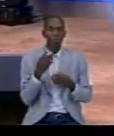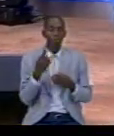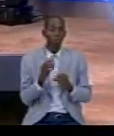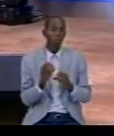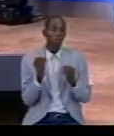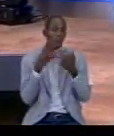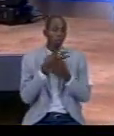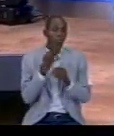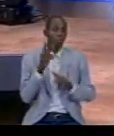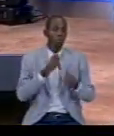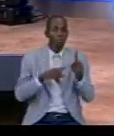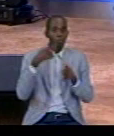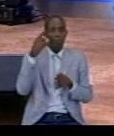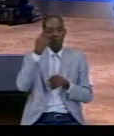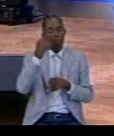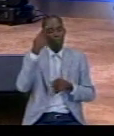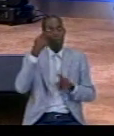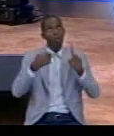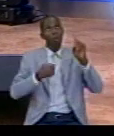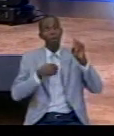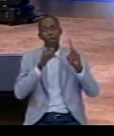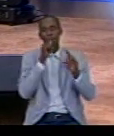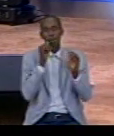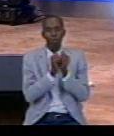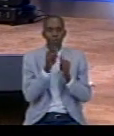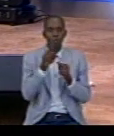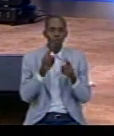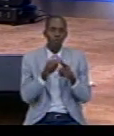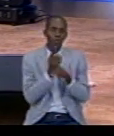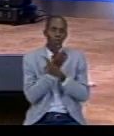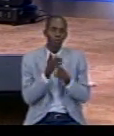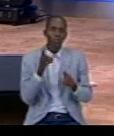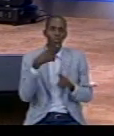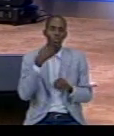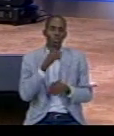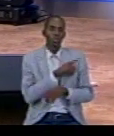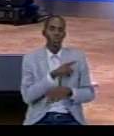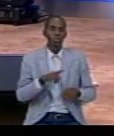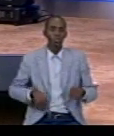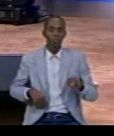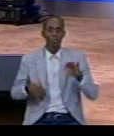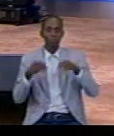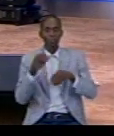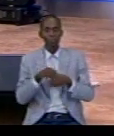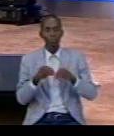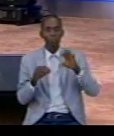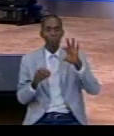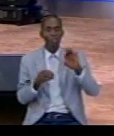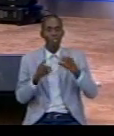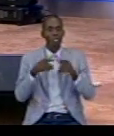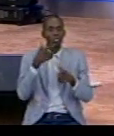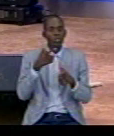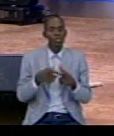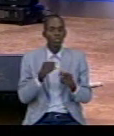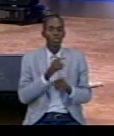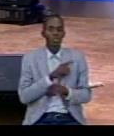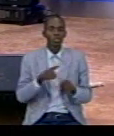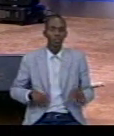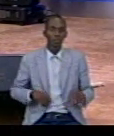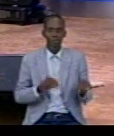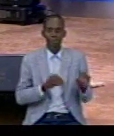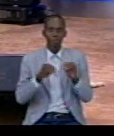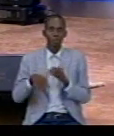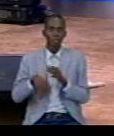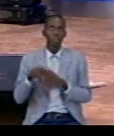with thee to deliver thee, says the Lord. In verse 9, it says, then the Lord put forth